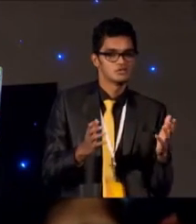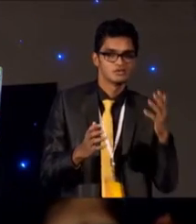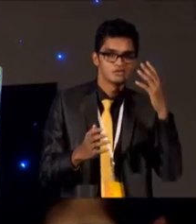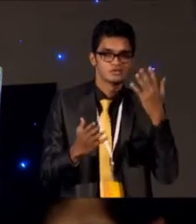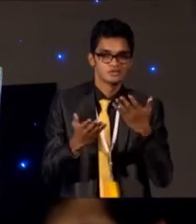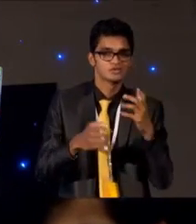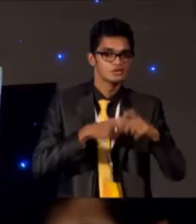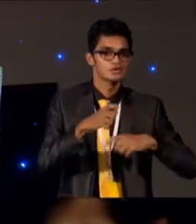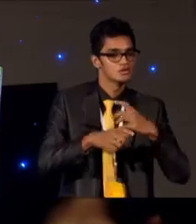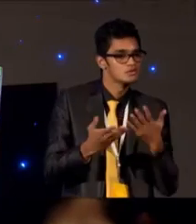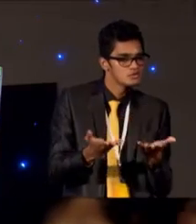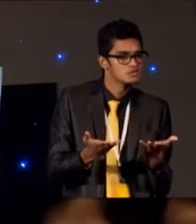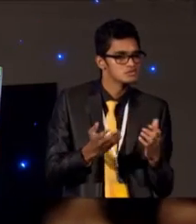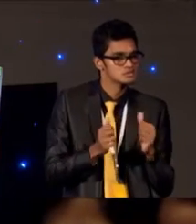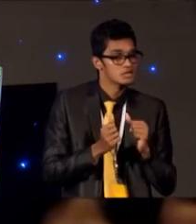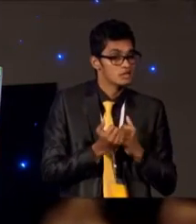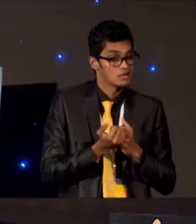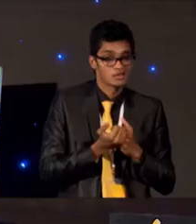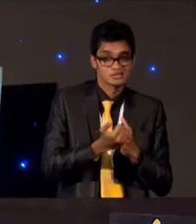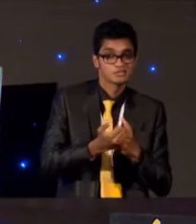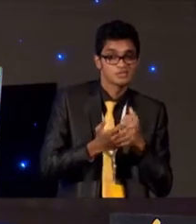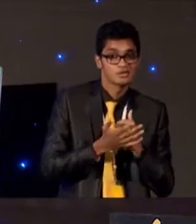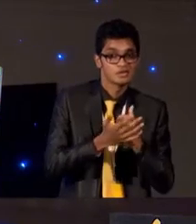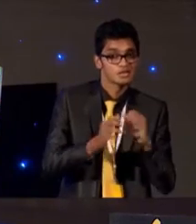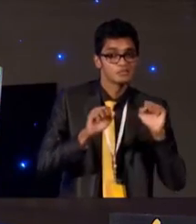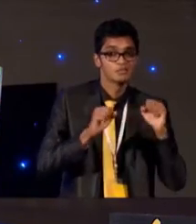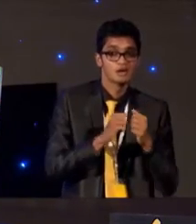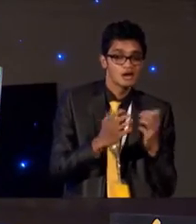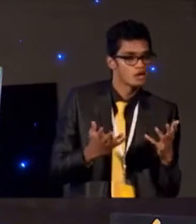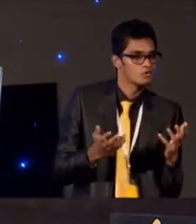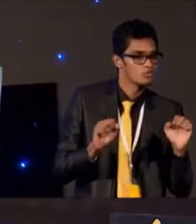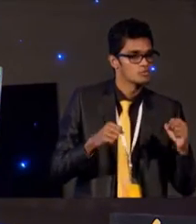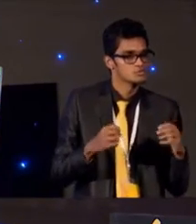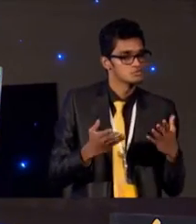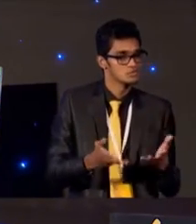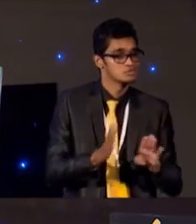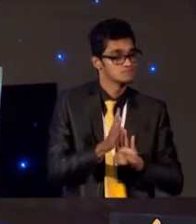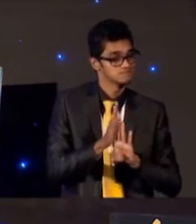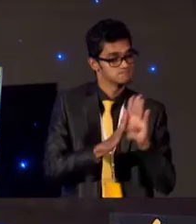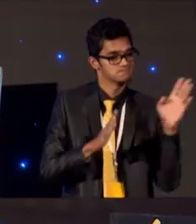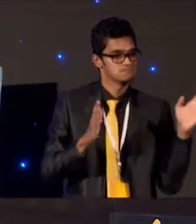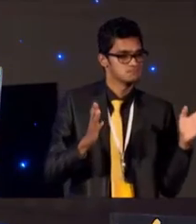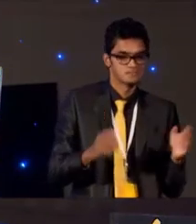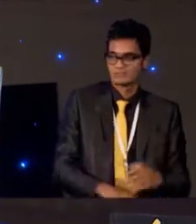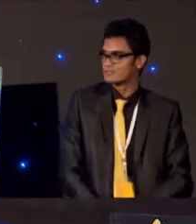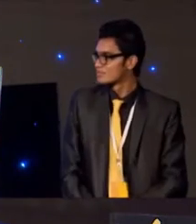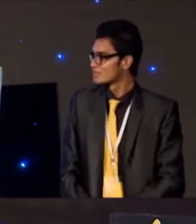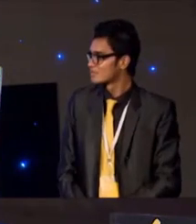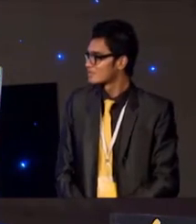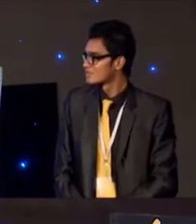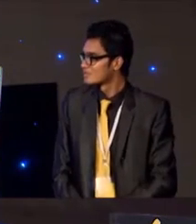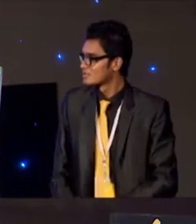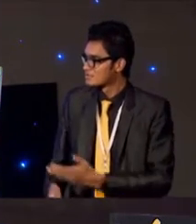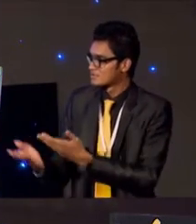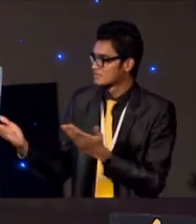the corporate to help this happen? Good. Thank you. Good. Very good question. What we're going to do is, I think we'll now respond.